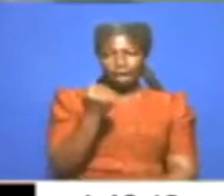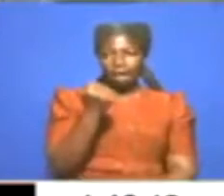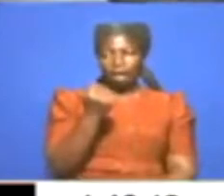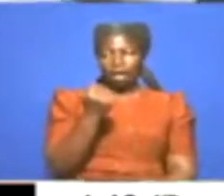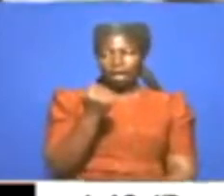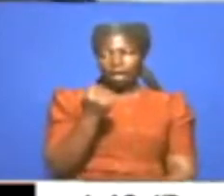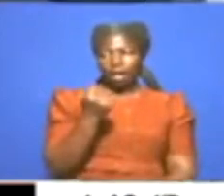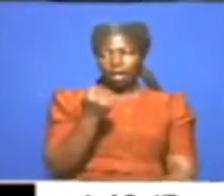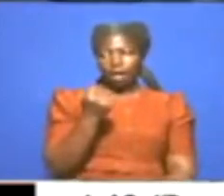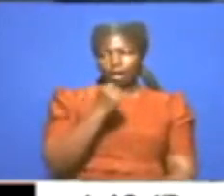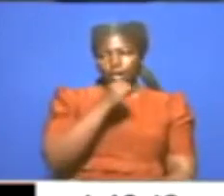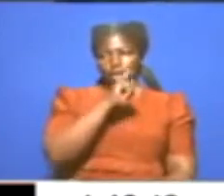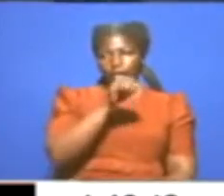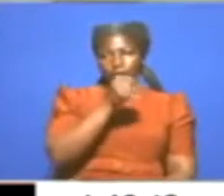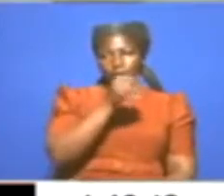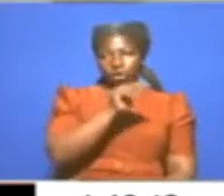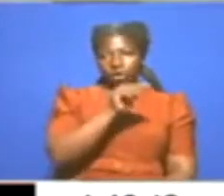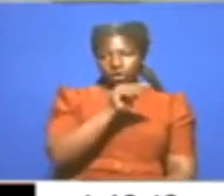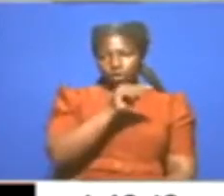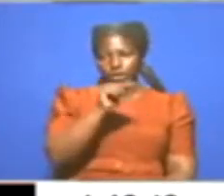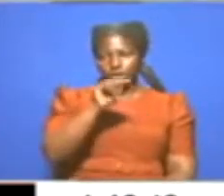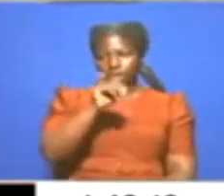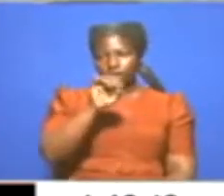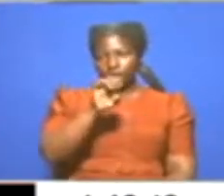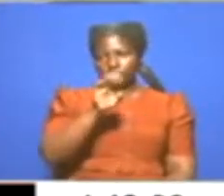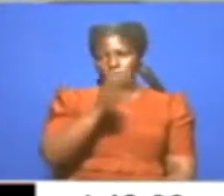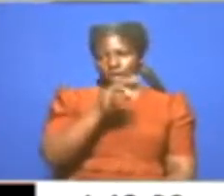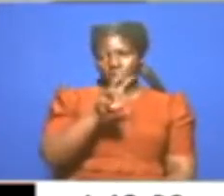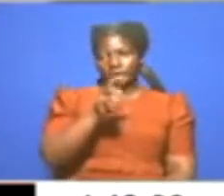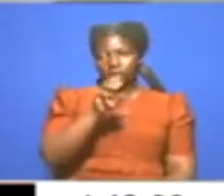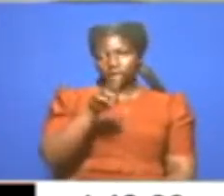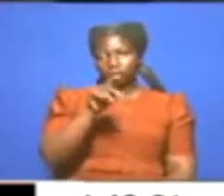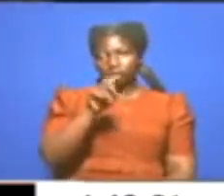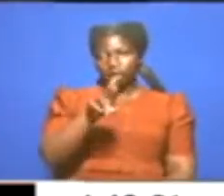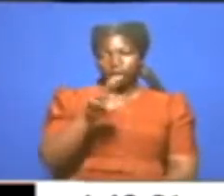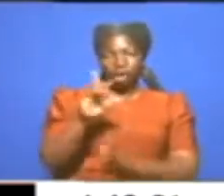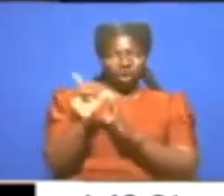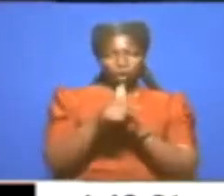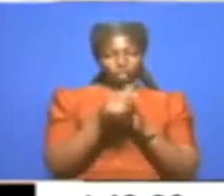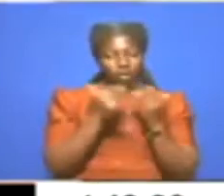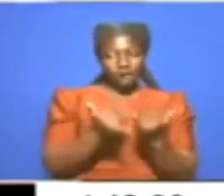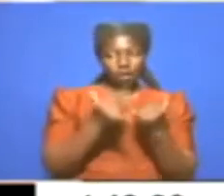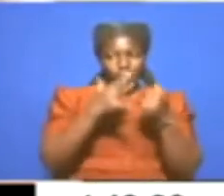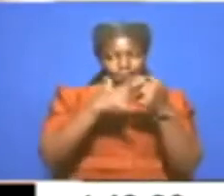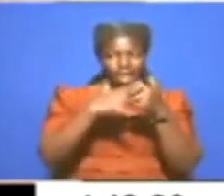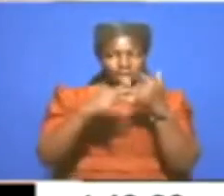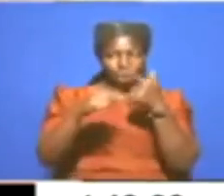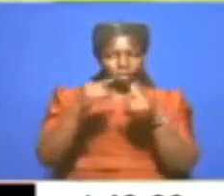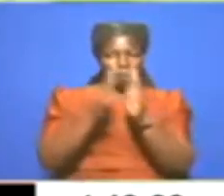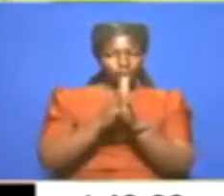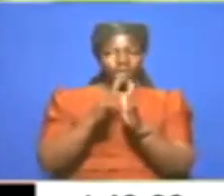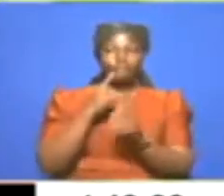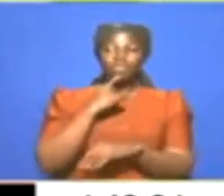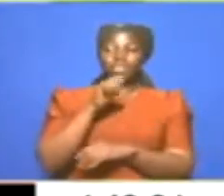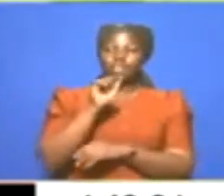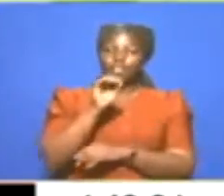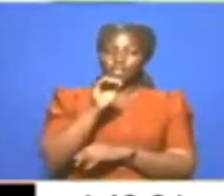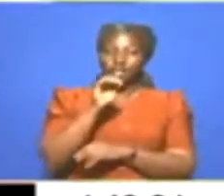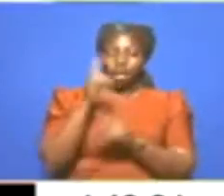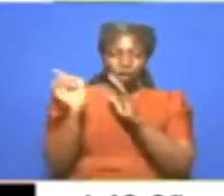Johnnie Walker Golf Series enters its ninth leg with a field of over 150 golfers expected to tee